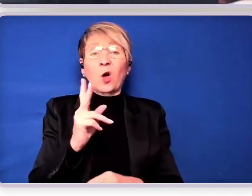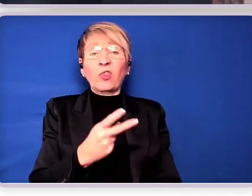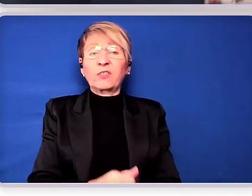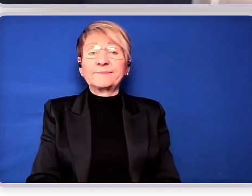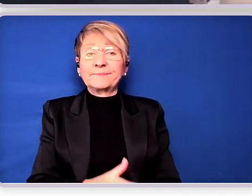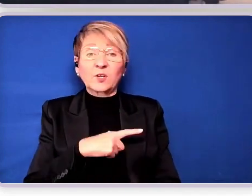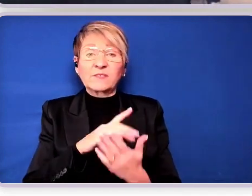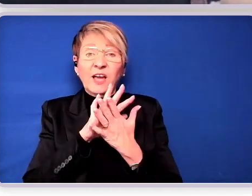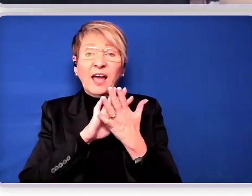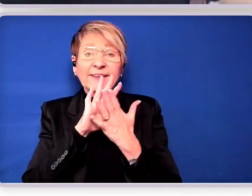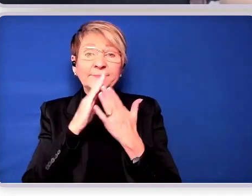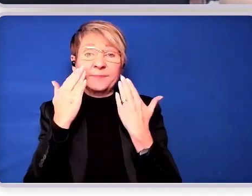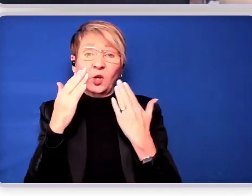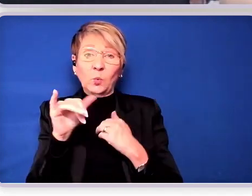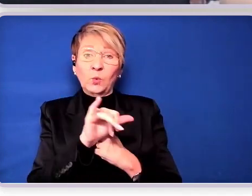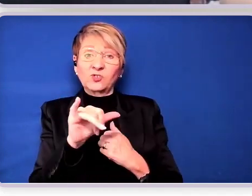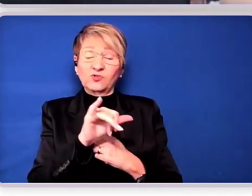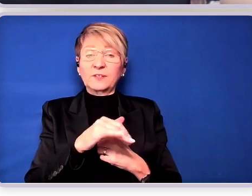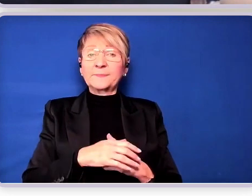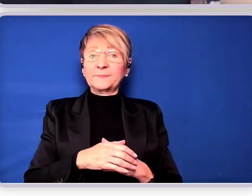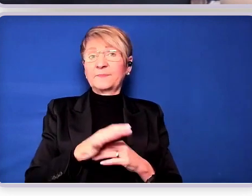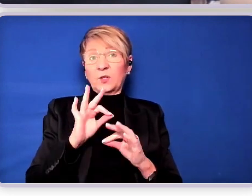done that before and there's no problem with that.